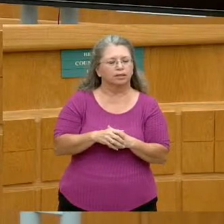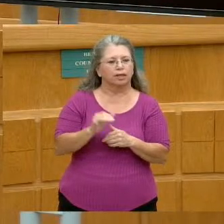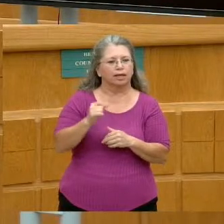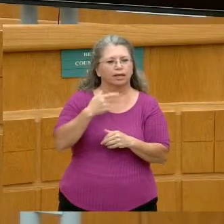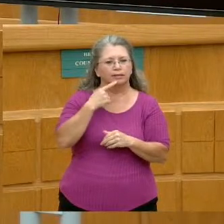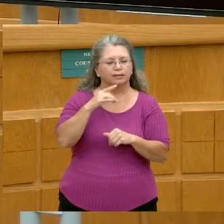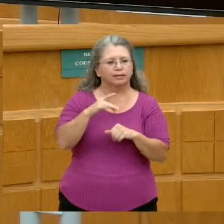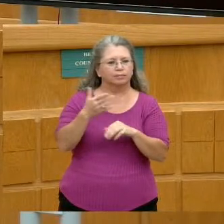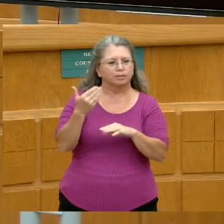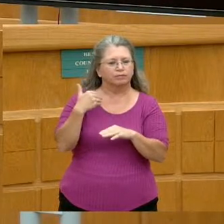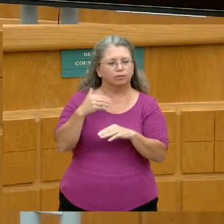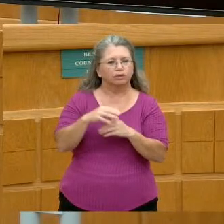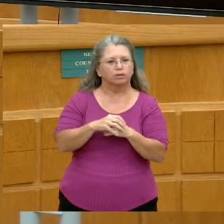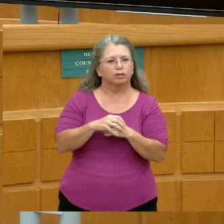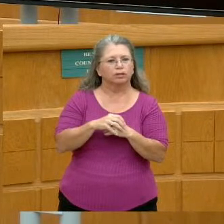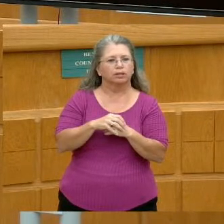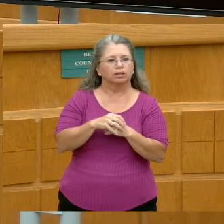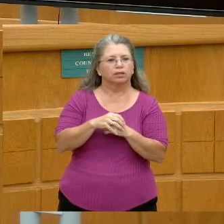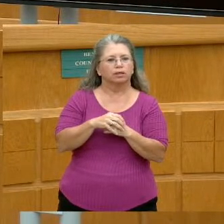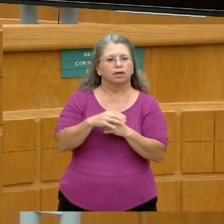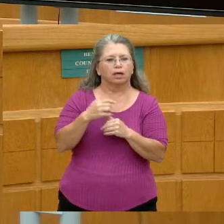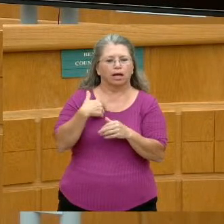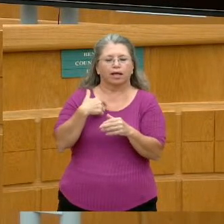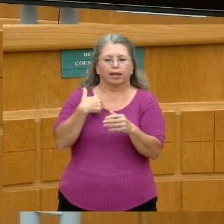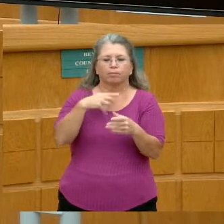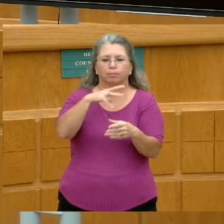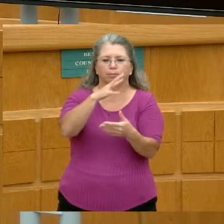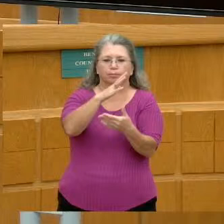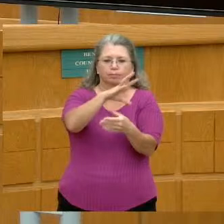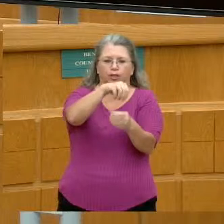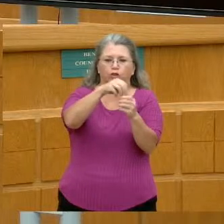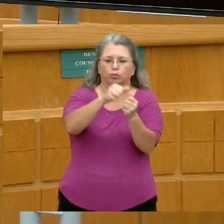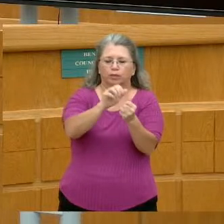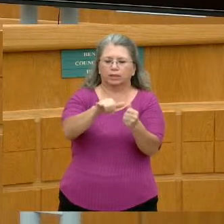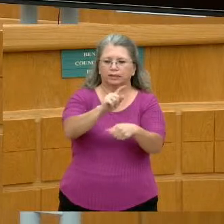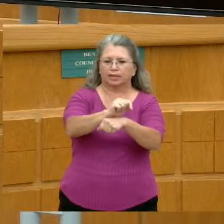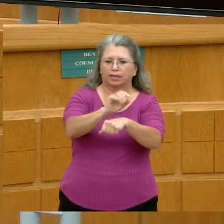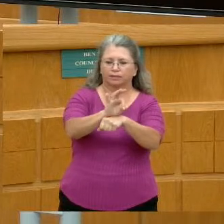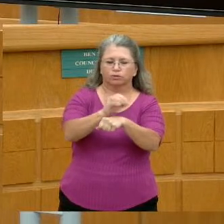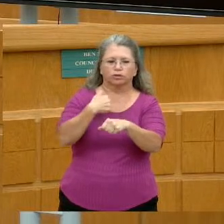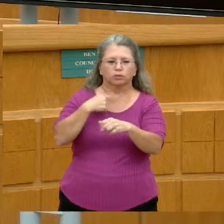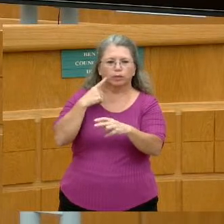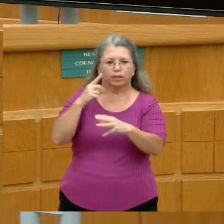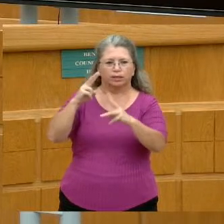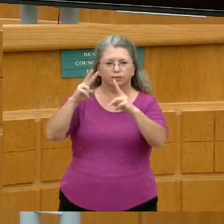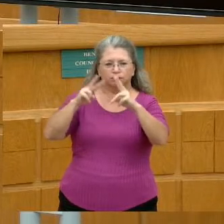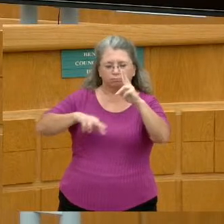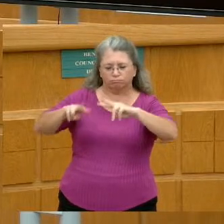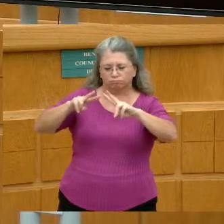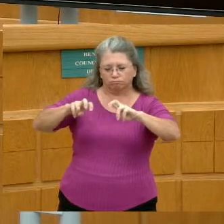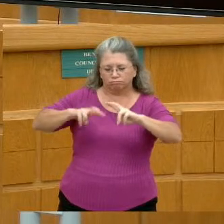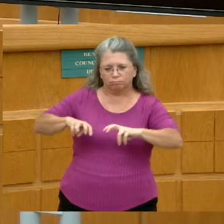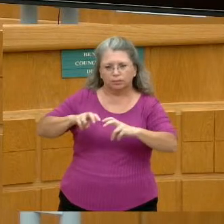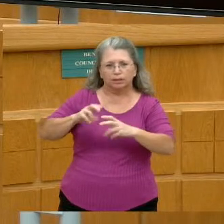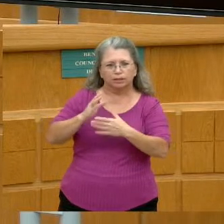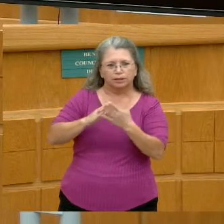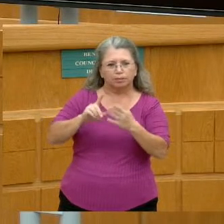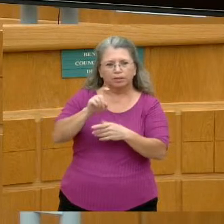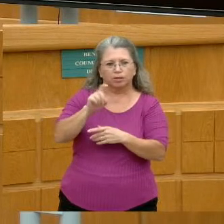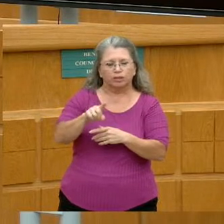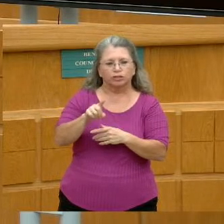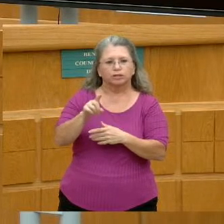earlier, I'm with the task force, and we vet through some of these questions. Some of them get